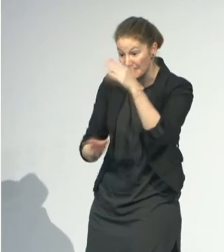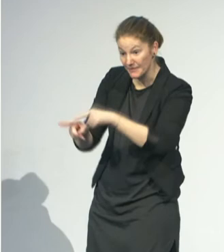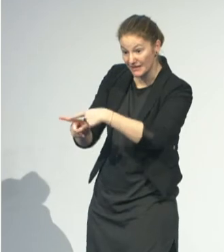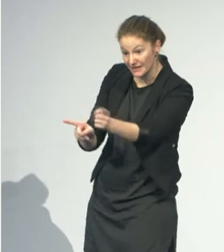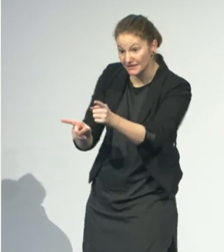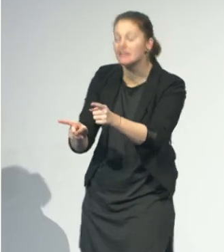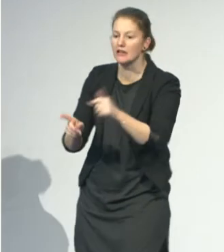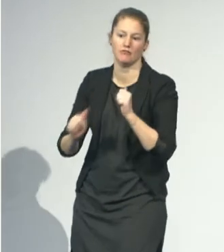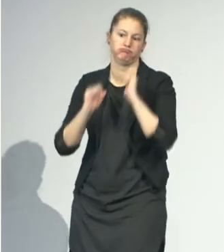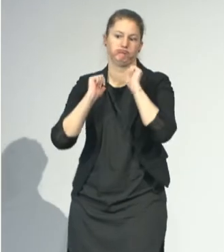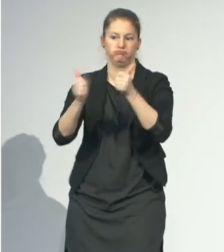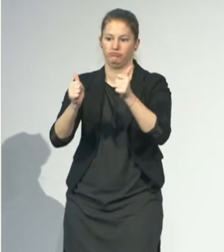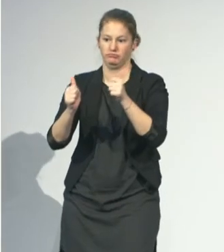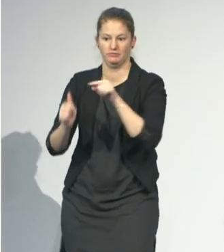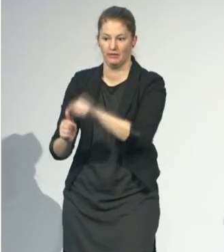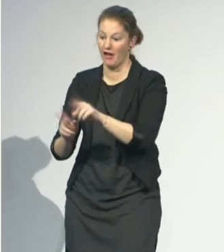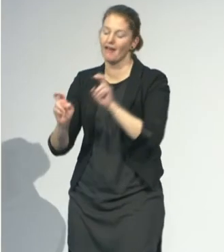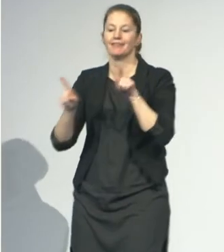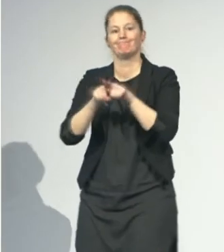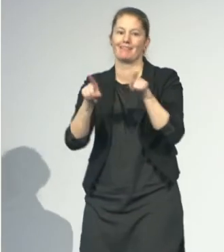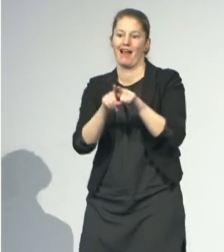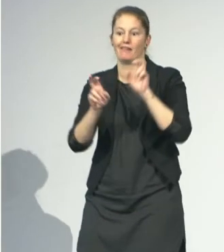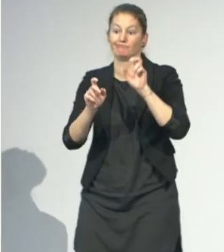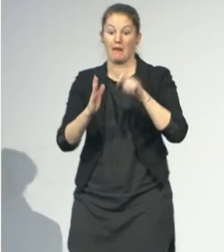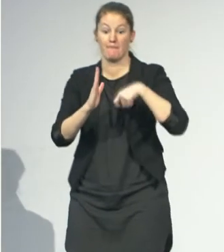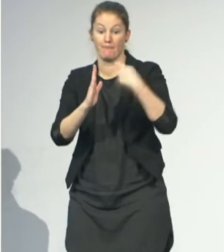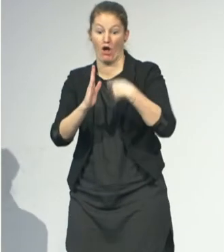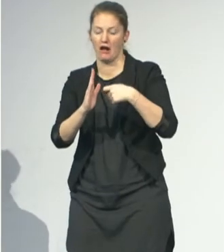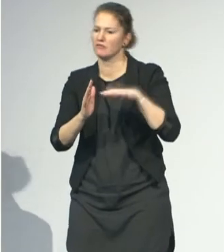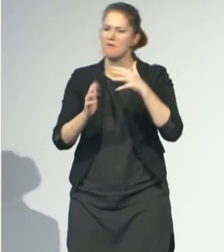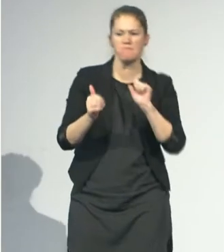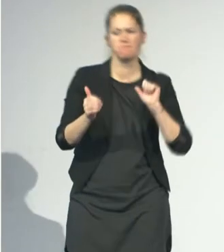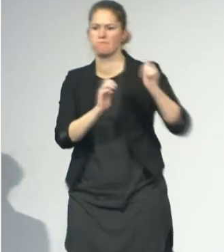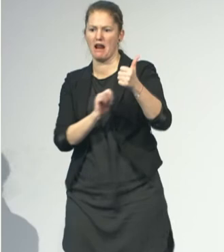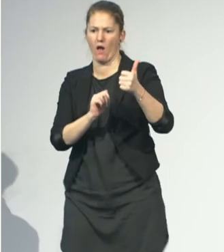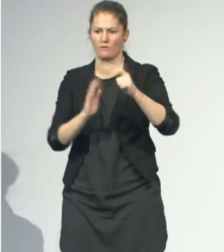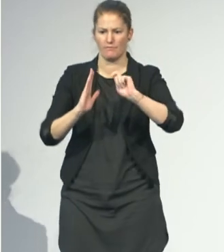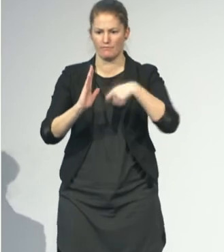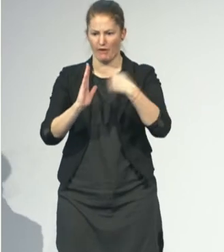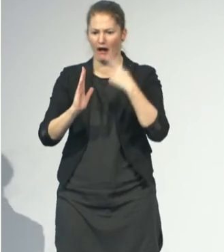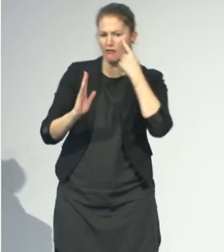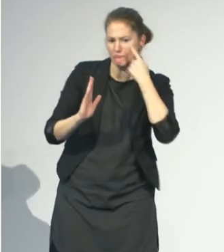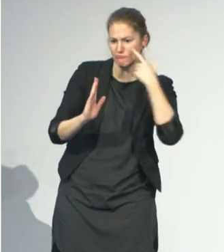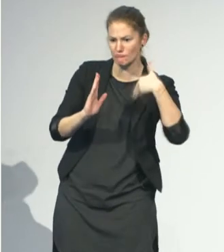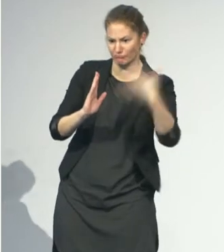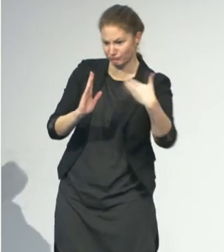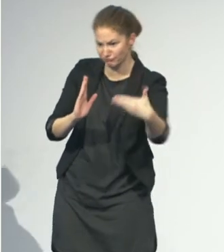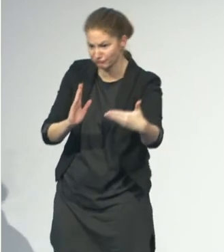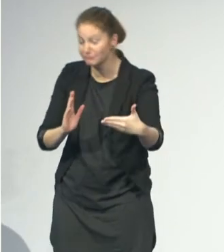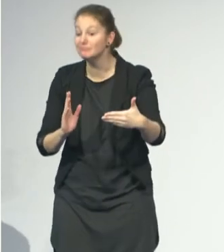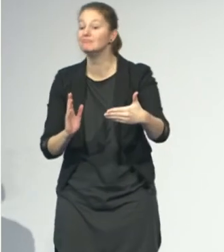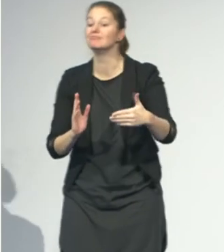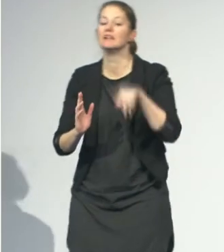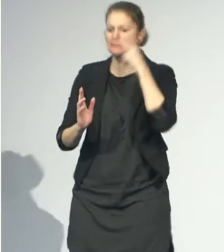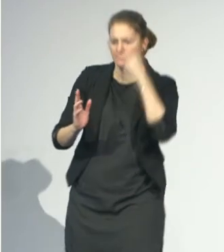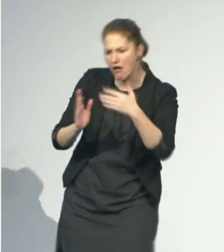Yeah. And so we could validate with the award that we were going in the good way. In the right direction. In the good direction. And this